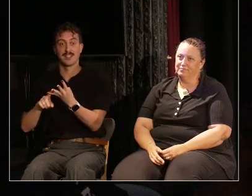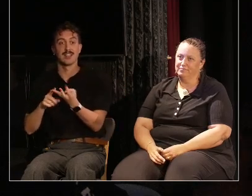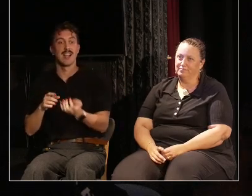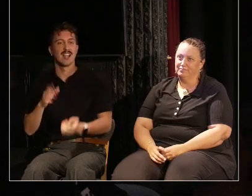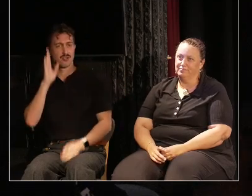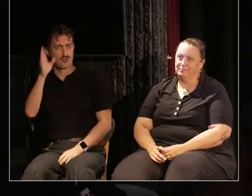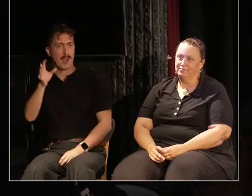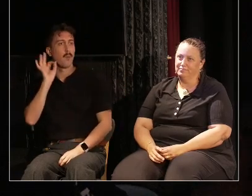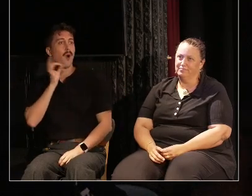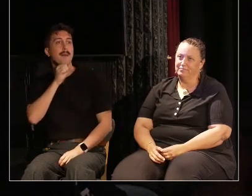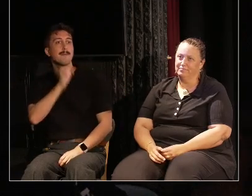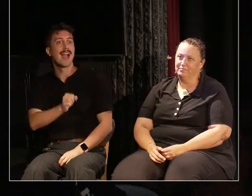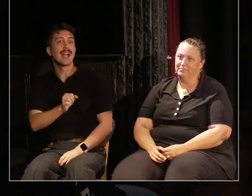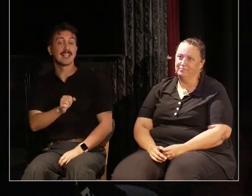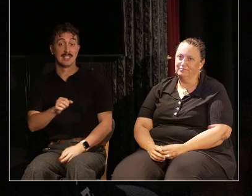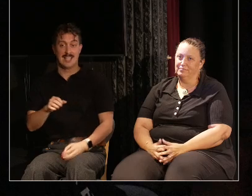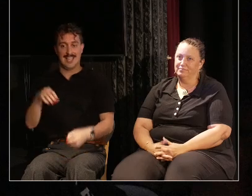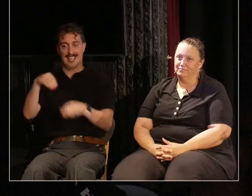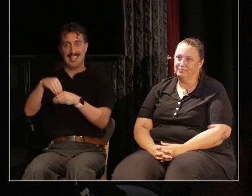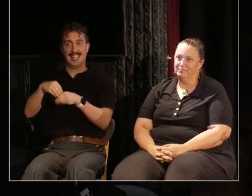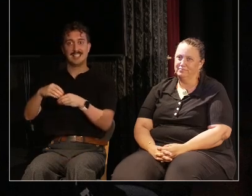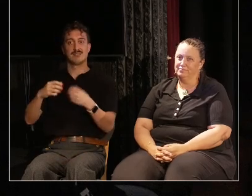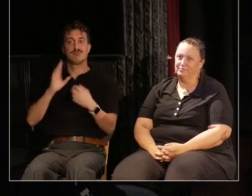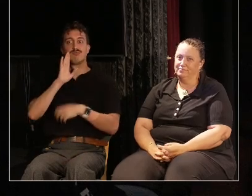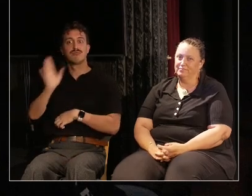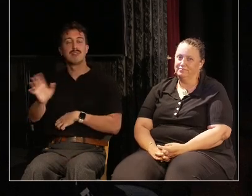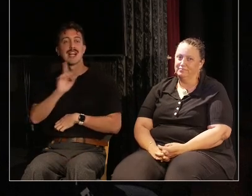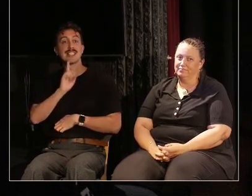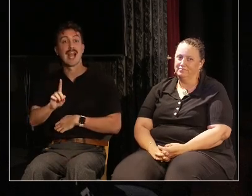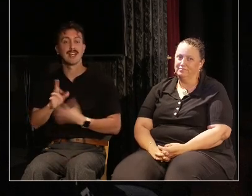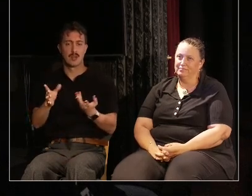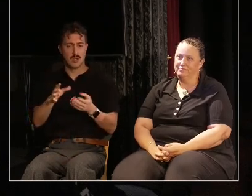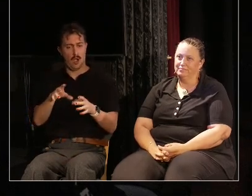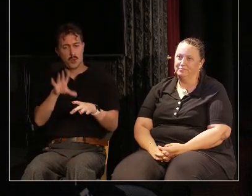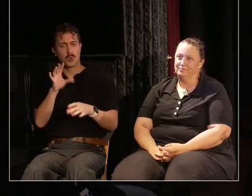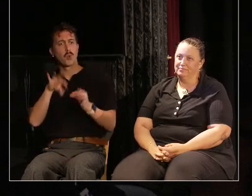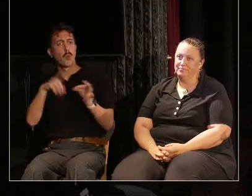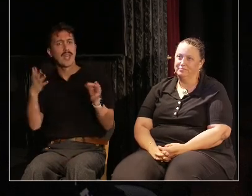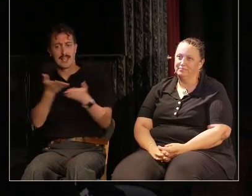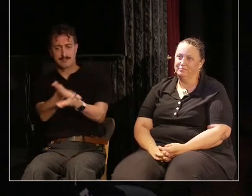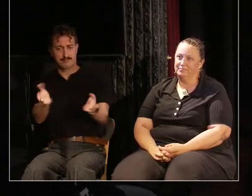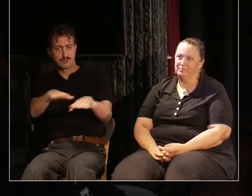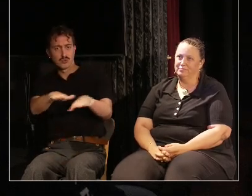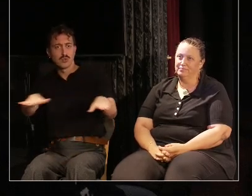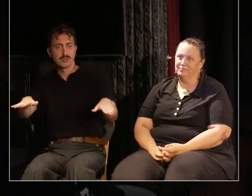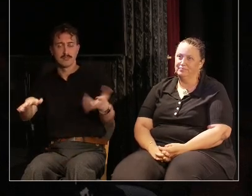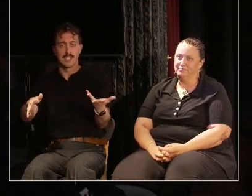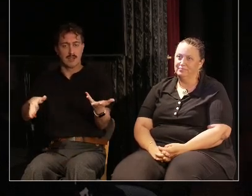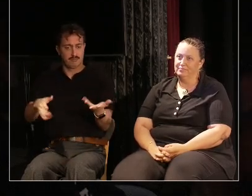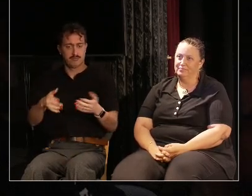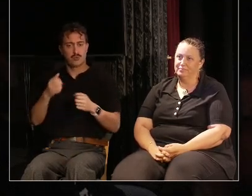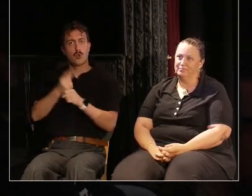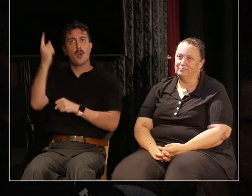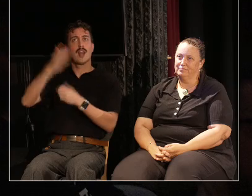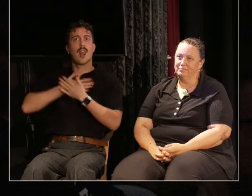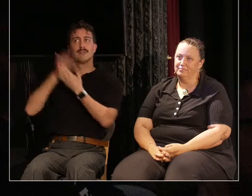God loves them exactly as they are. He was fired the next day. So, I don't question your sympathies. I know that we